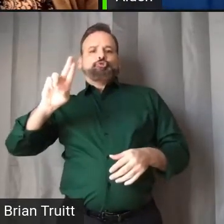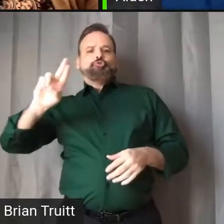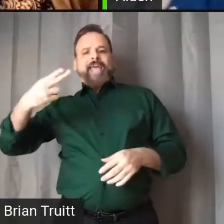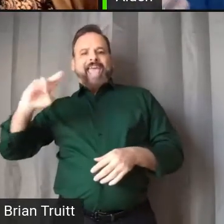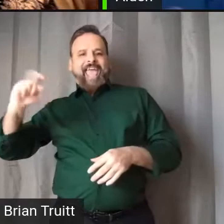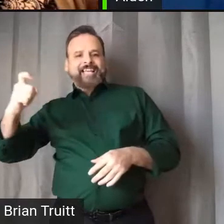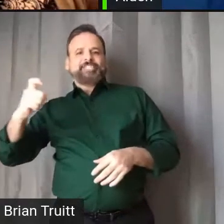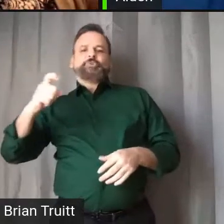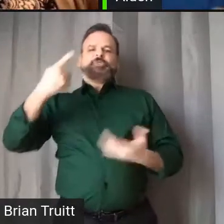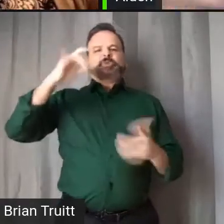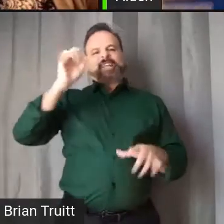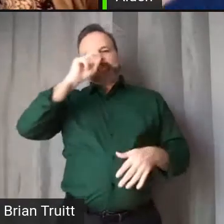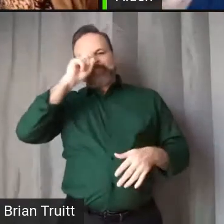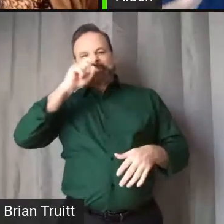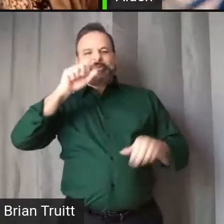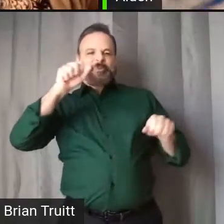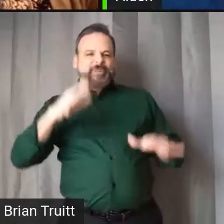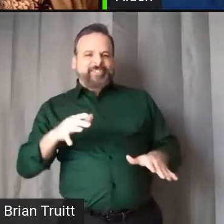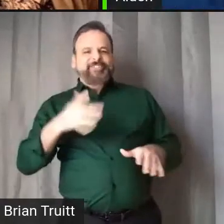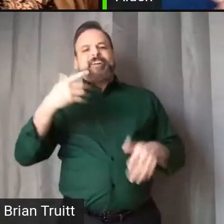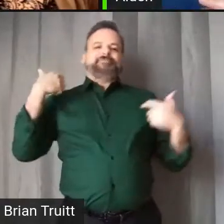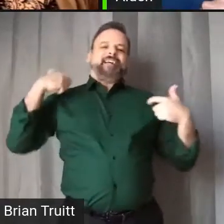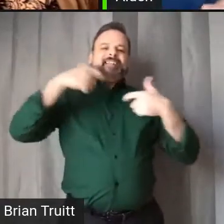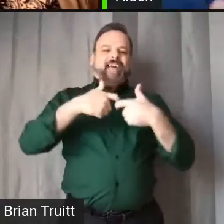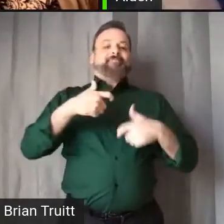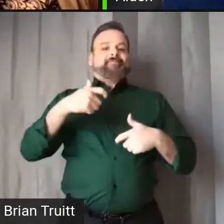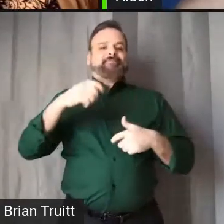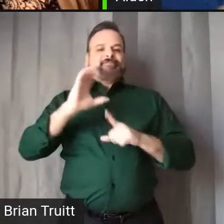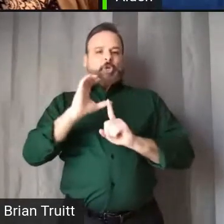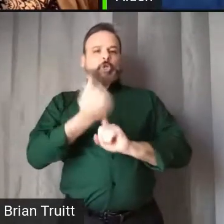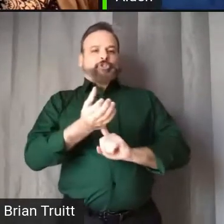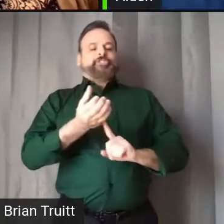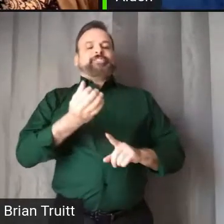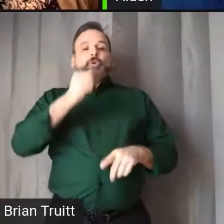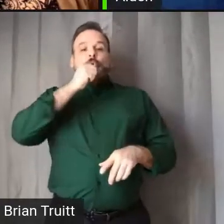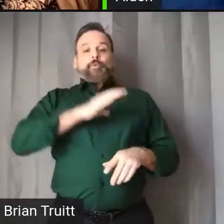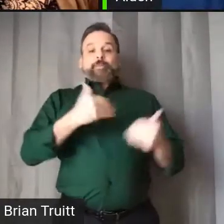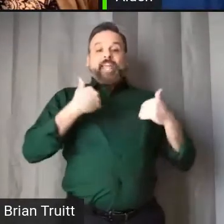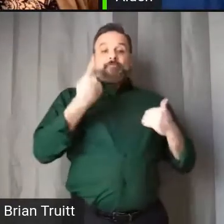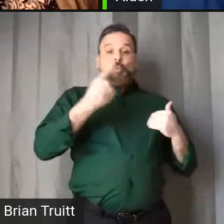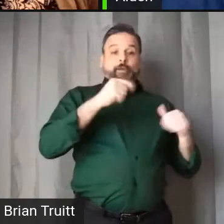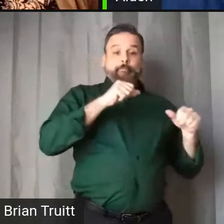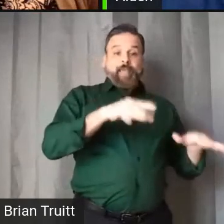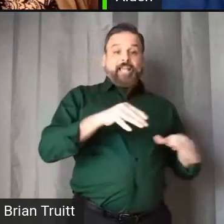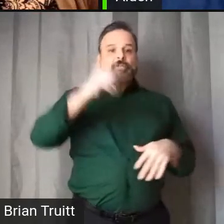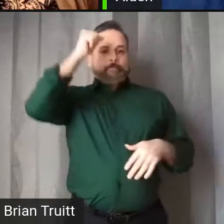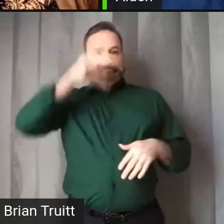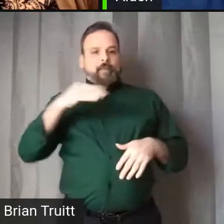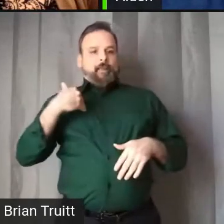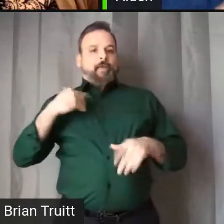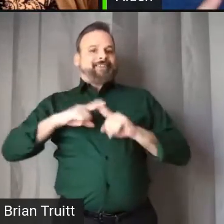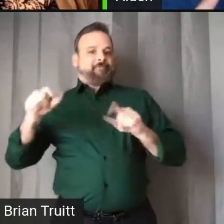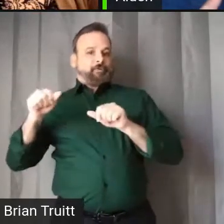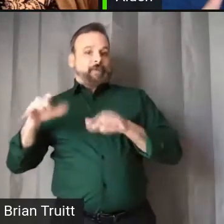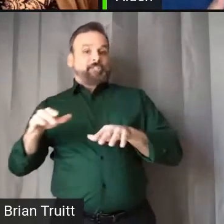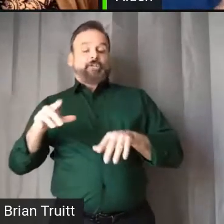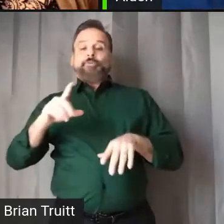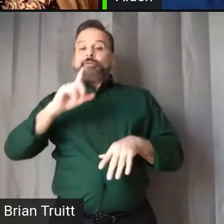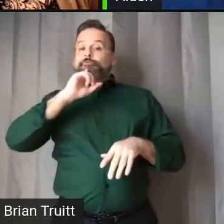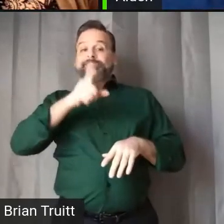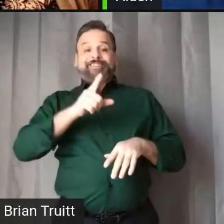wizards, but not really, of this Latinx culture. Women have one magic and then men have another, when in